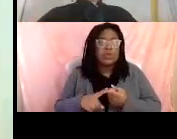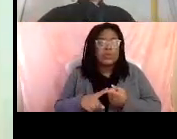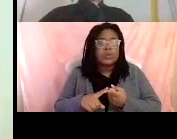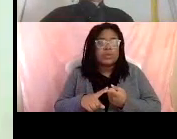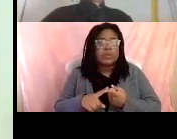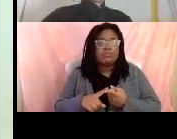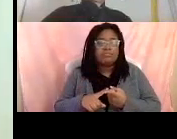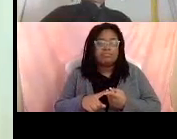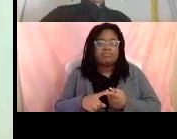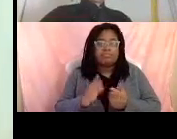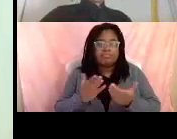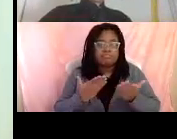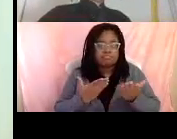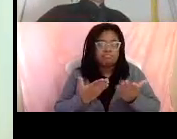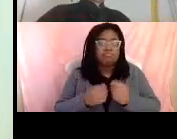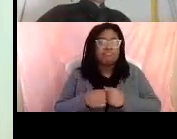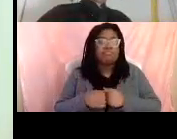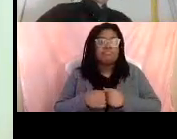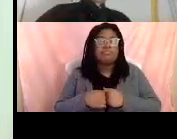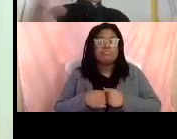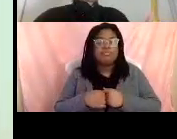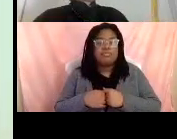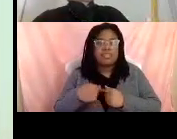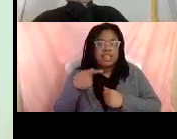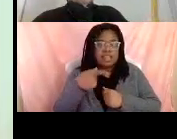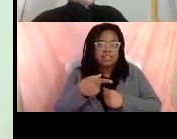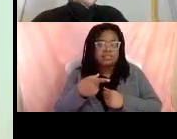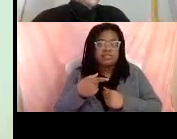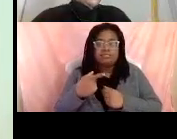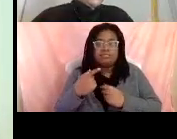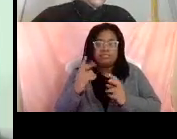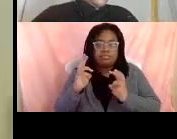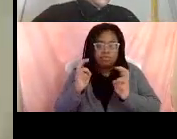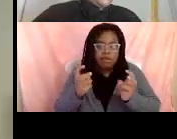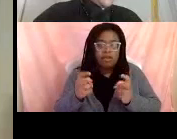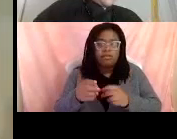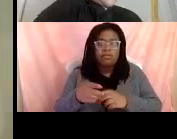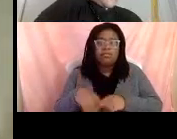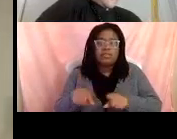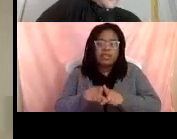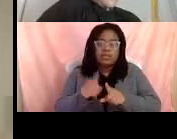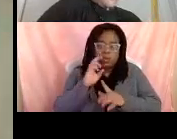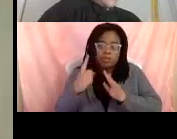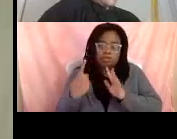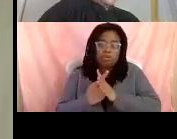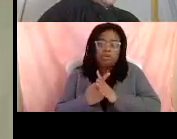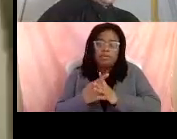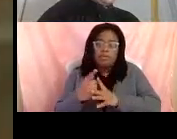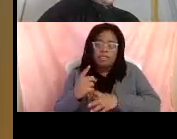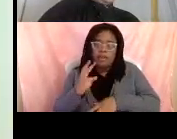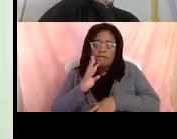is present here in this prompt. It's also going to be present in the verbal prompt that will